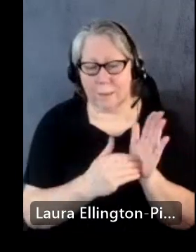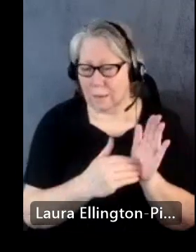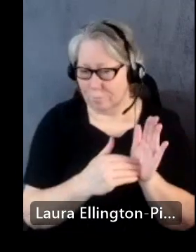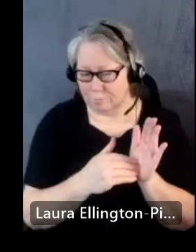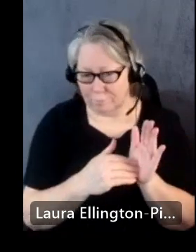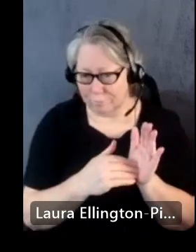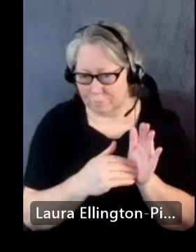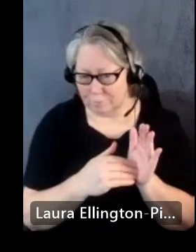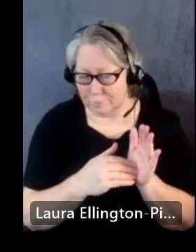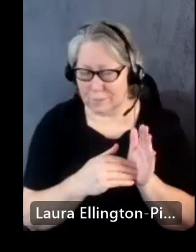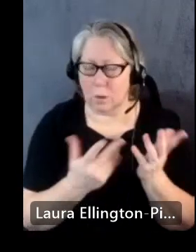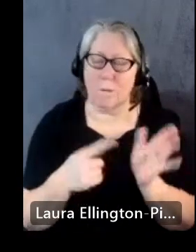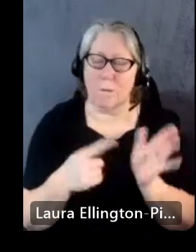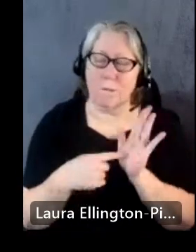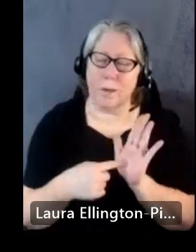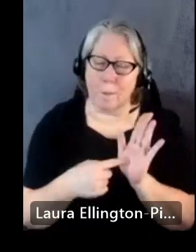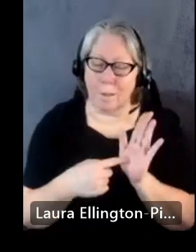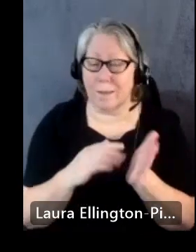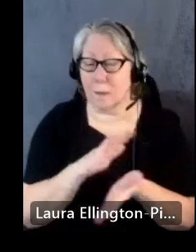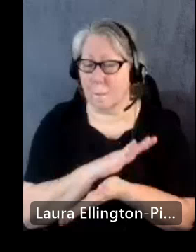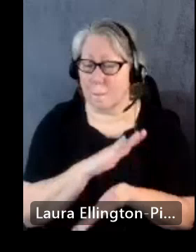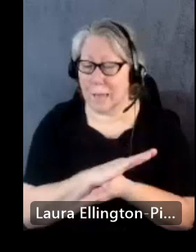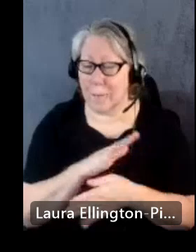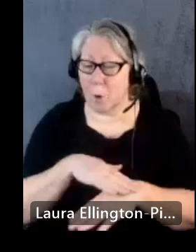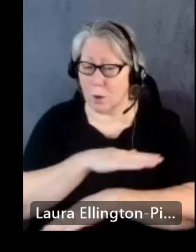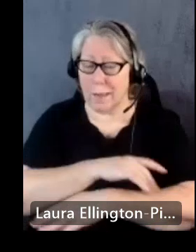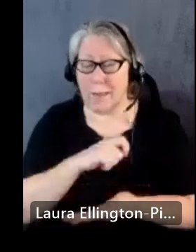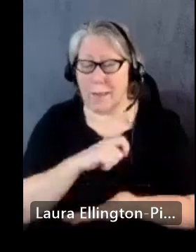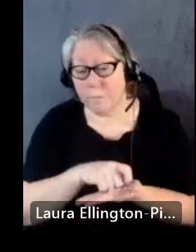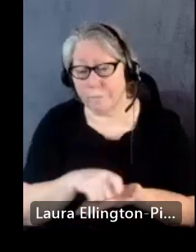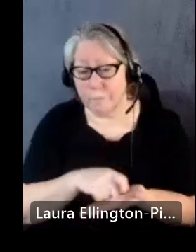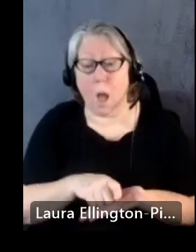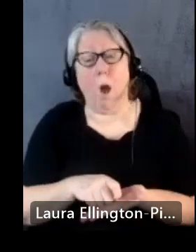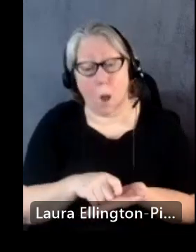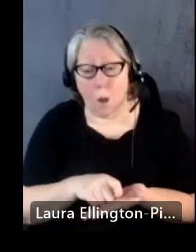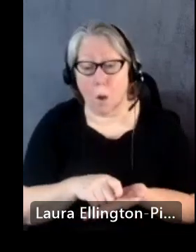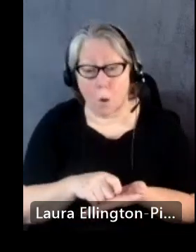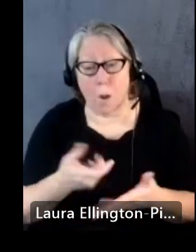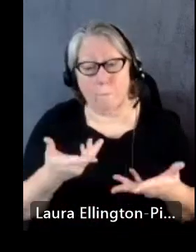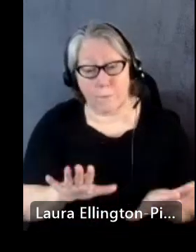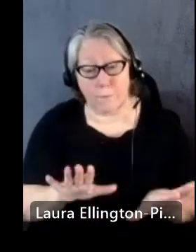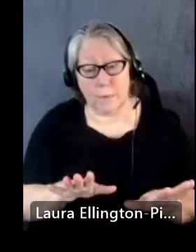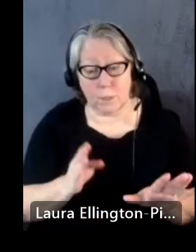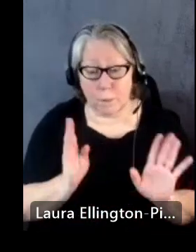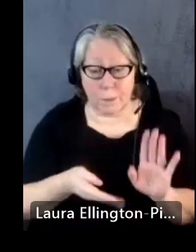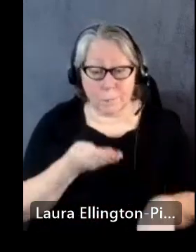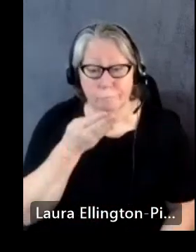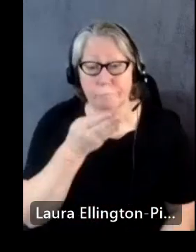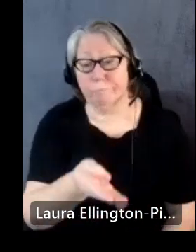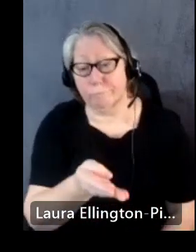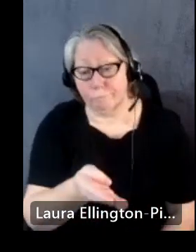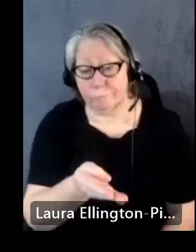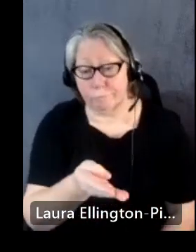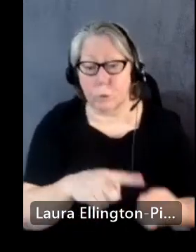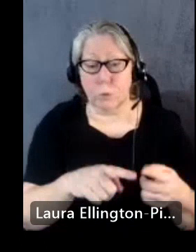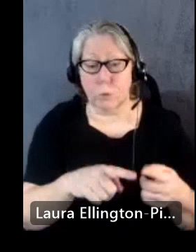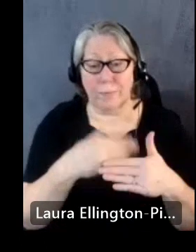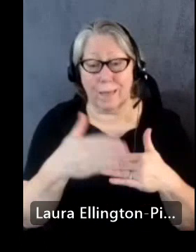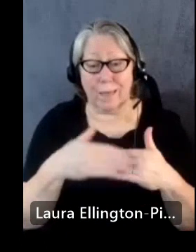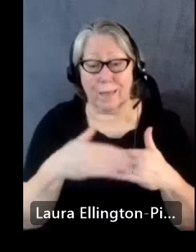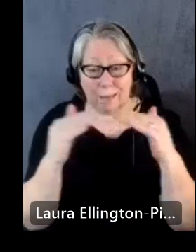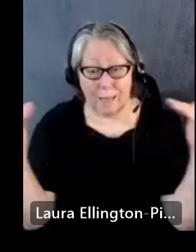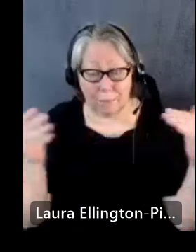it's like you're working on a piece of paper on your desk, and you're like, okay, I'm done with this piece of paper. I'm going to submit it over to the next level. I'm going to submit